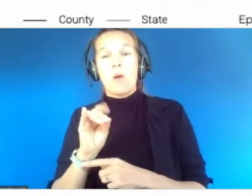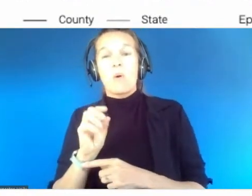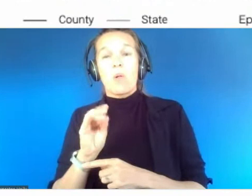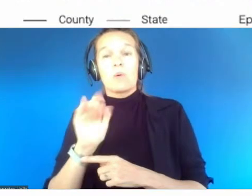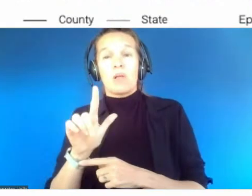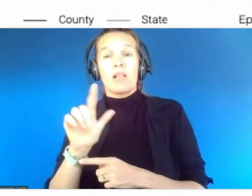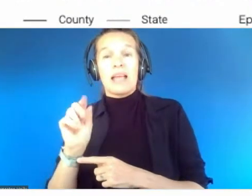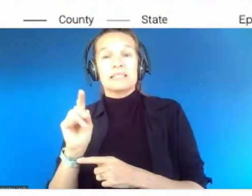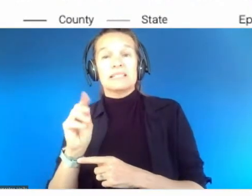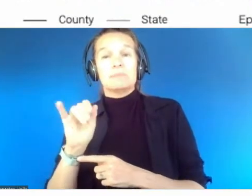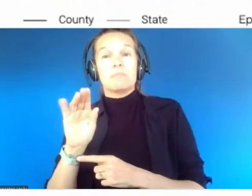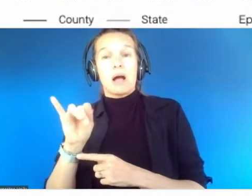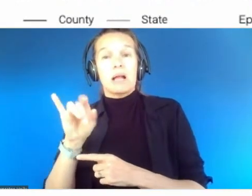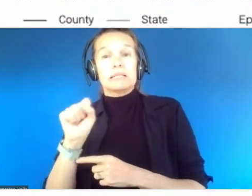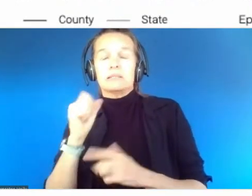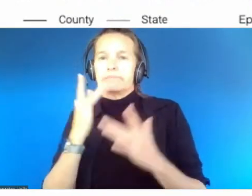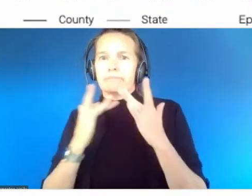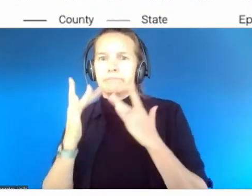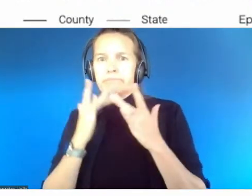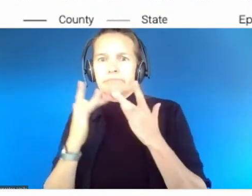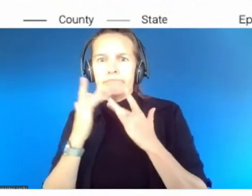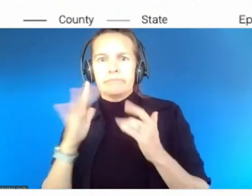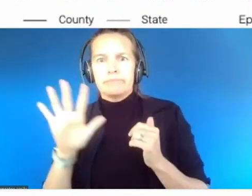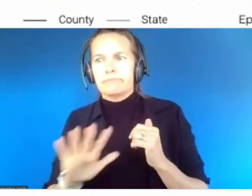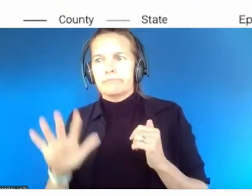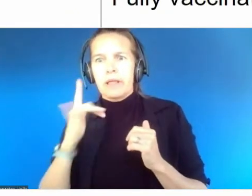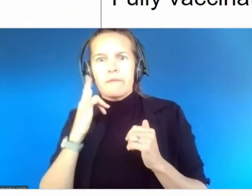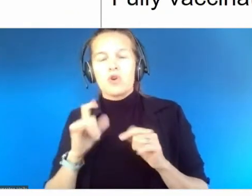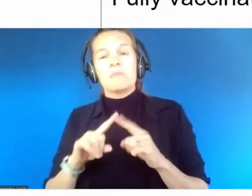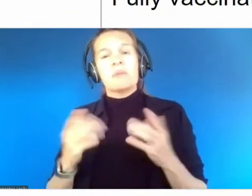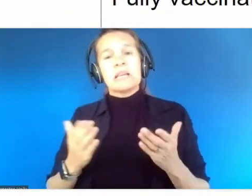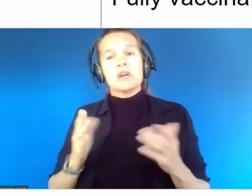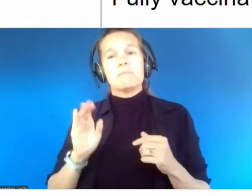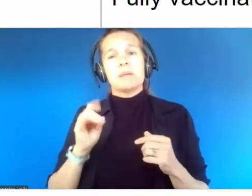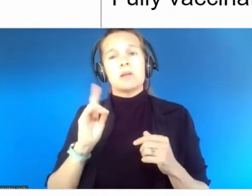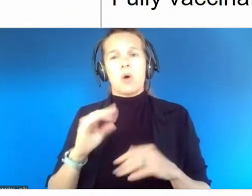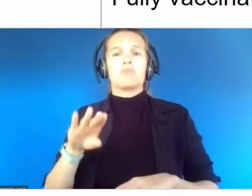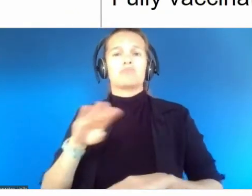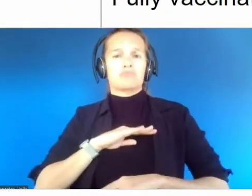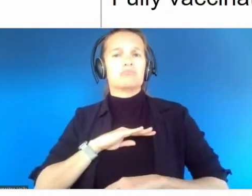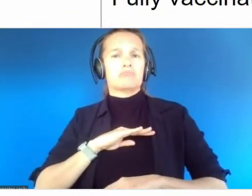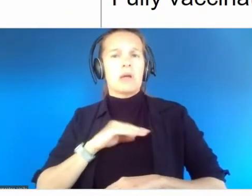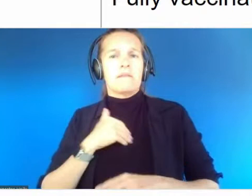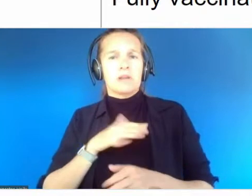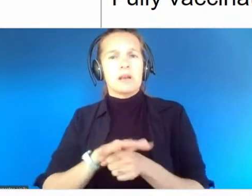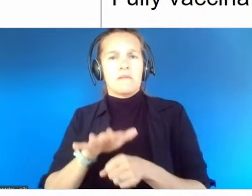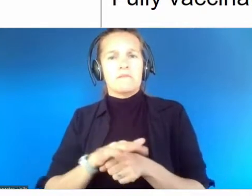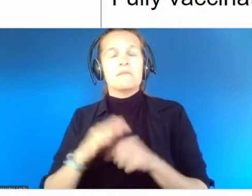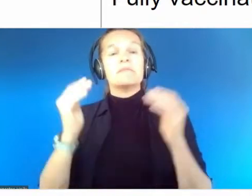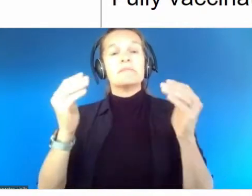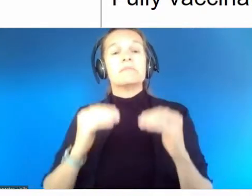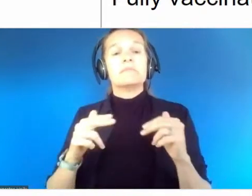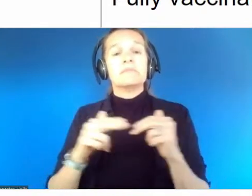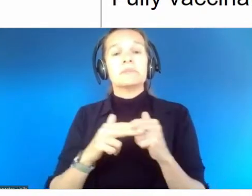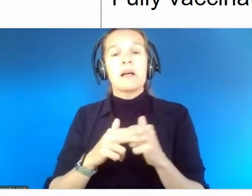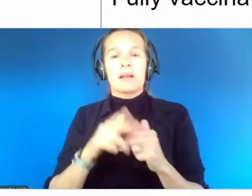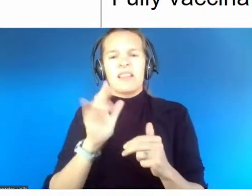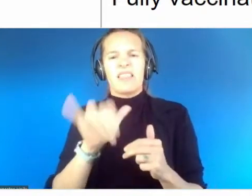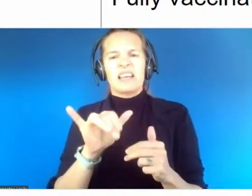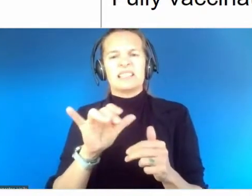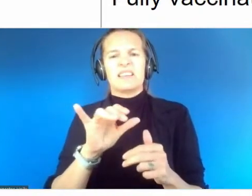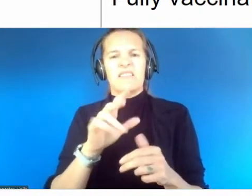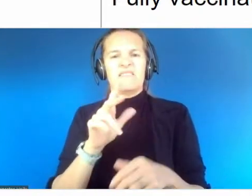but we have adequate amounts in Mendocino County. The next slide shows how we're doing as far as vaccinations